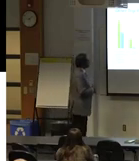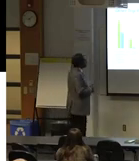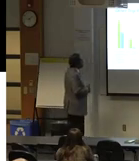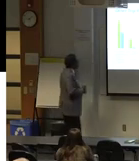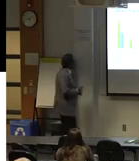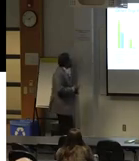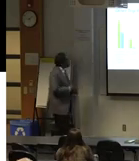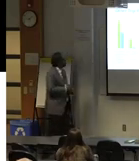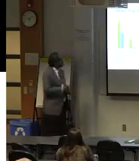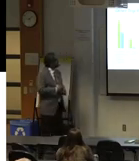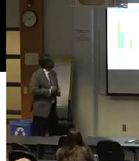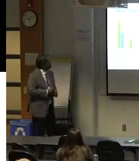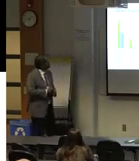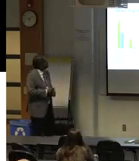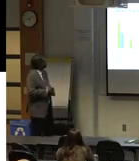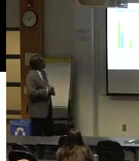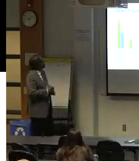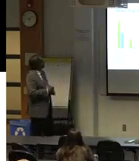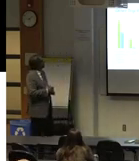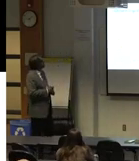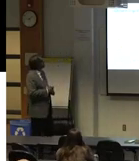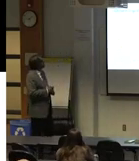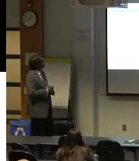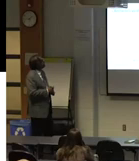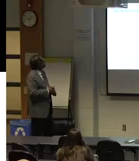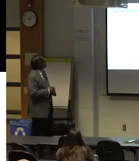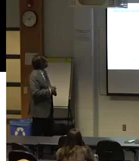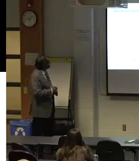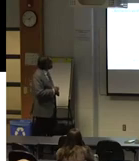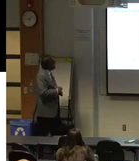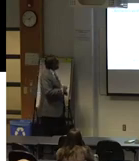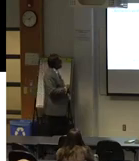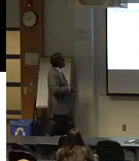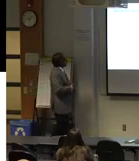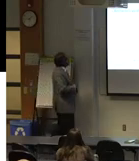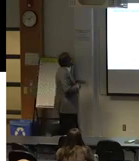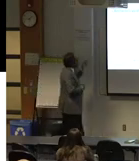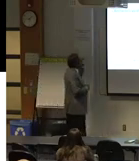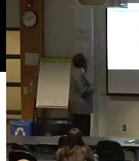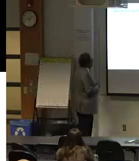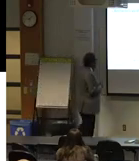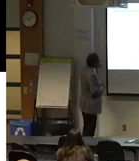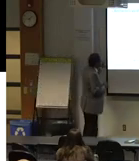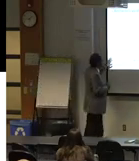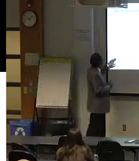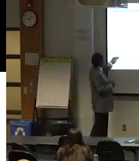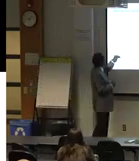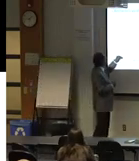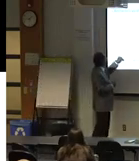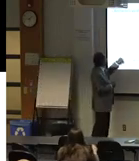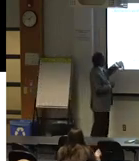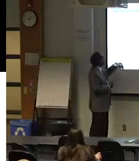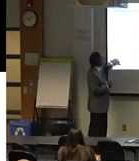range of places where our respondents, the different tools they used. What were the biggest obstacles that